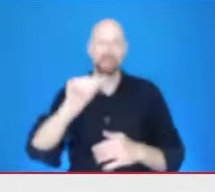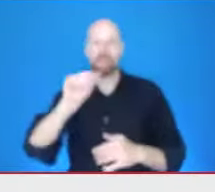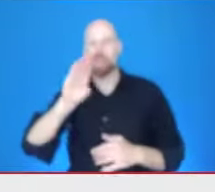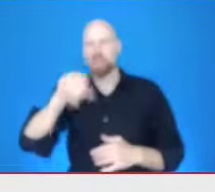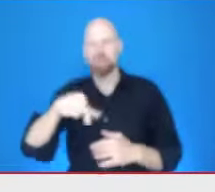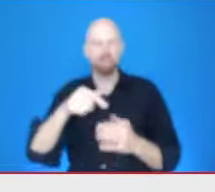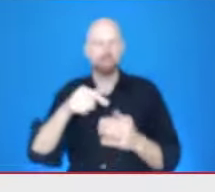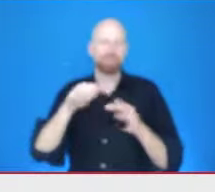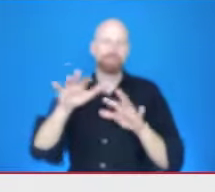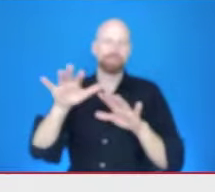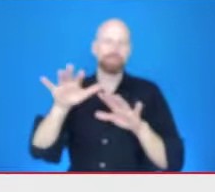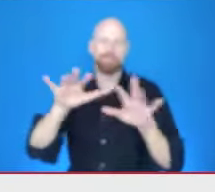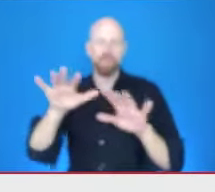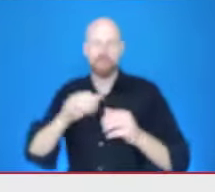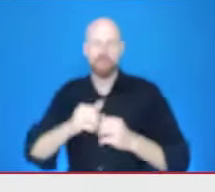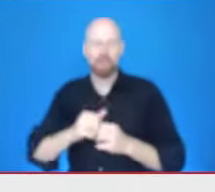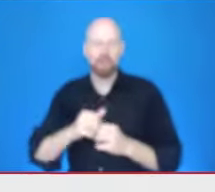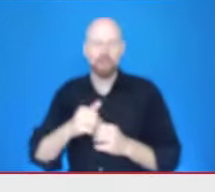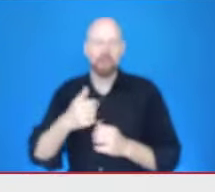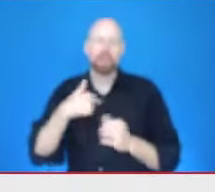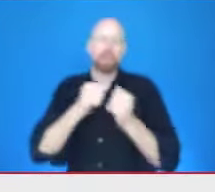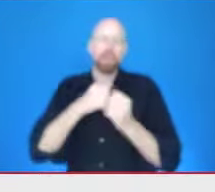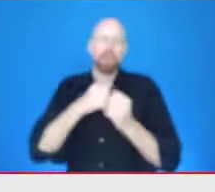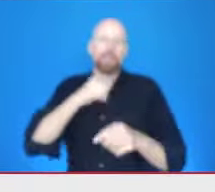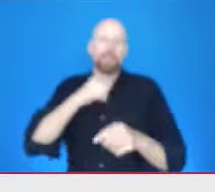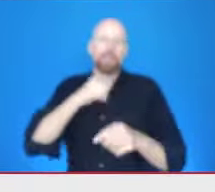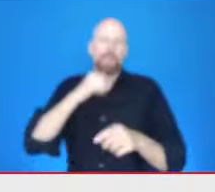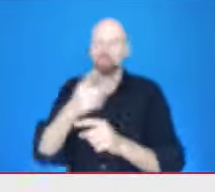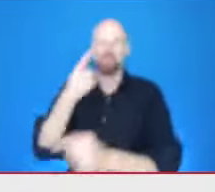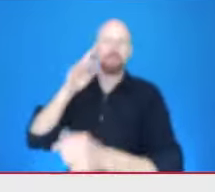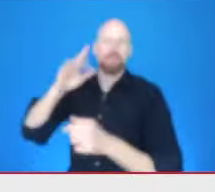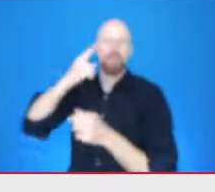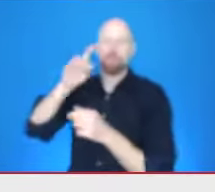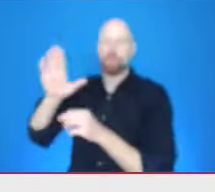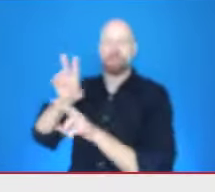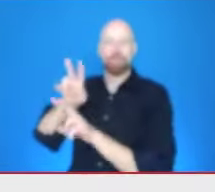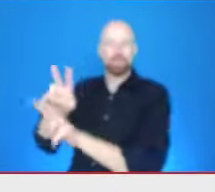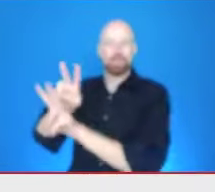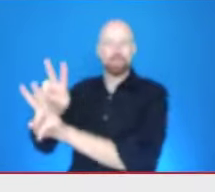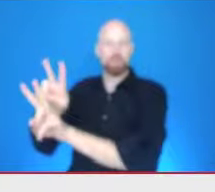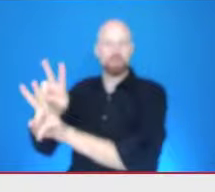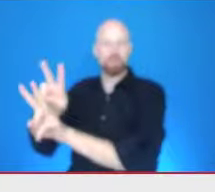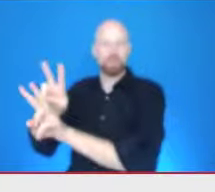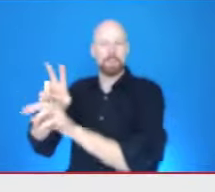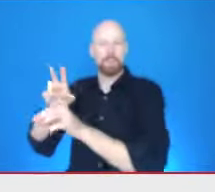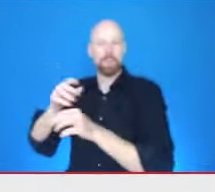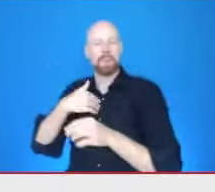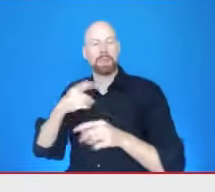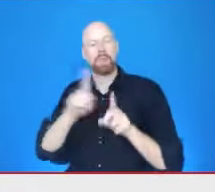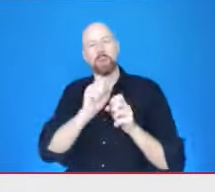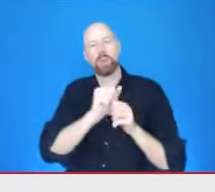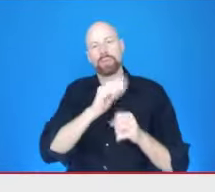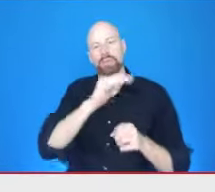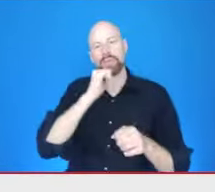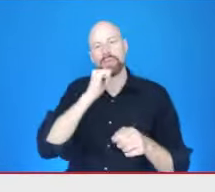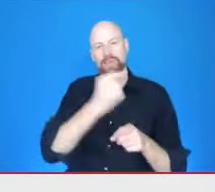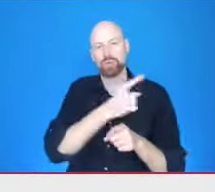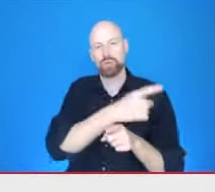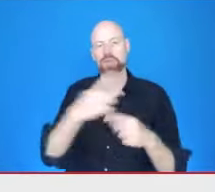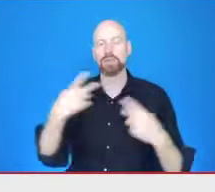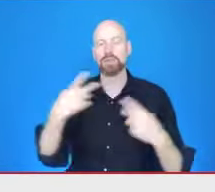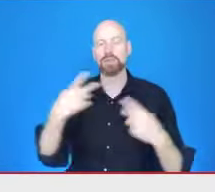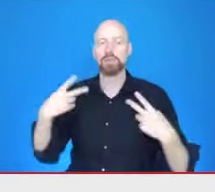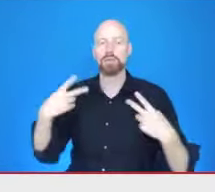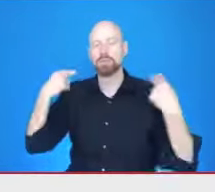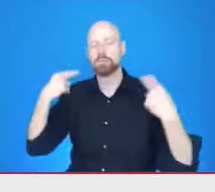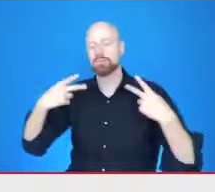who's no longer with you. Picture them. Can you remember the last thing you said to them? Was it